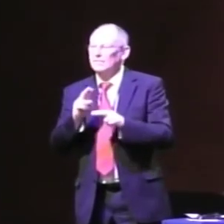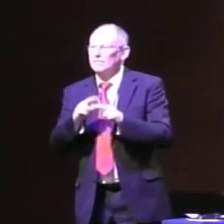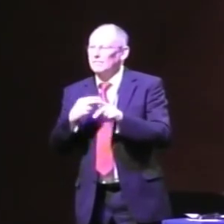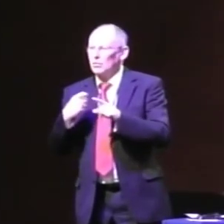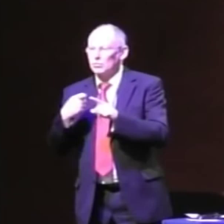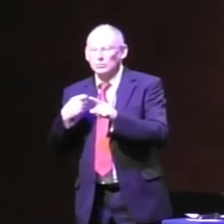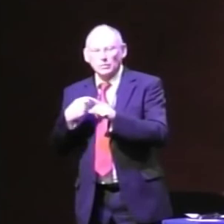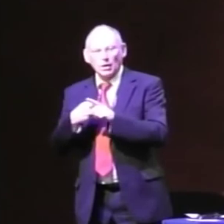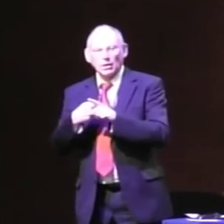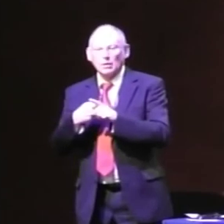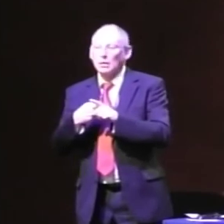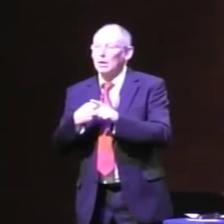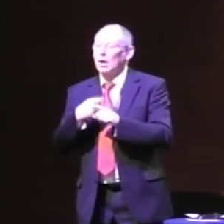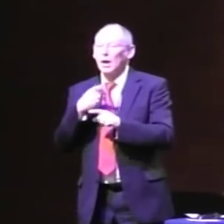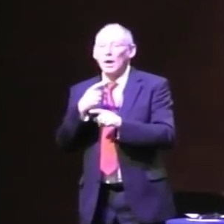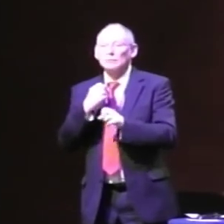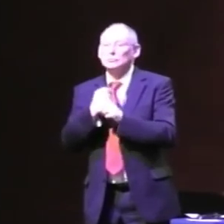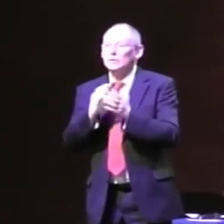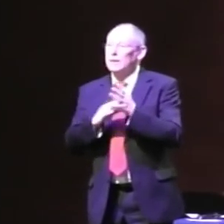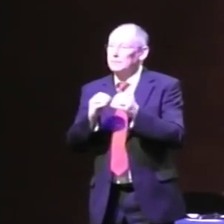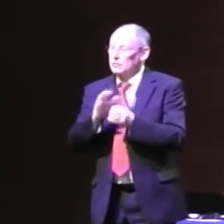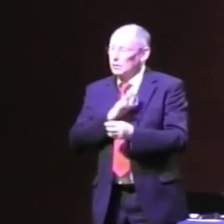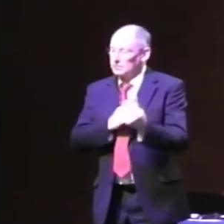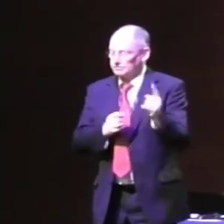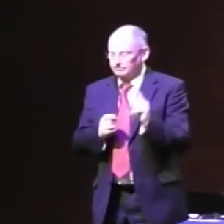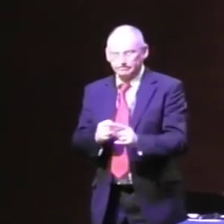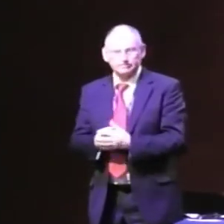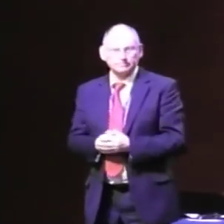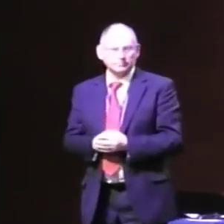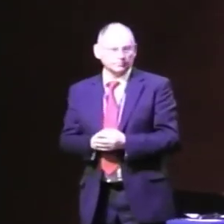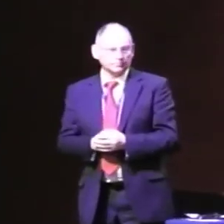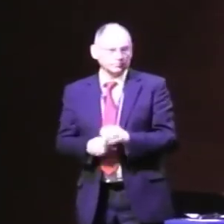and can GMB Scotland come down to move it?